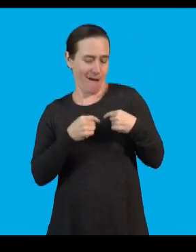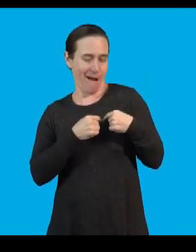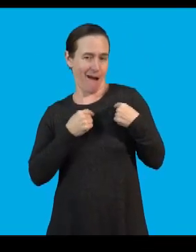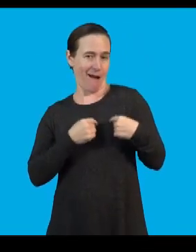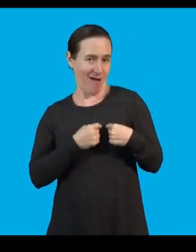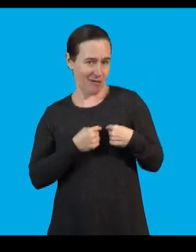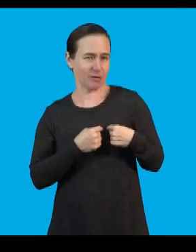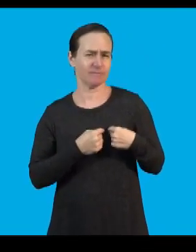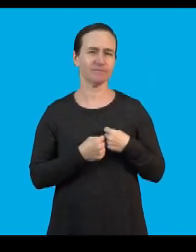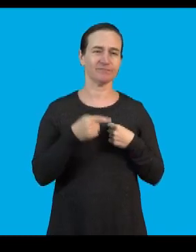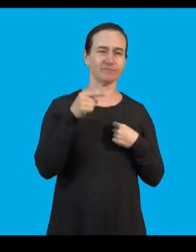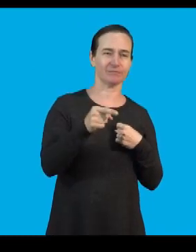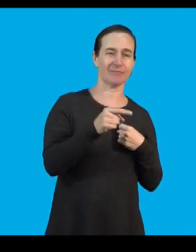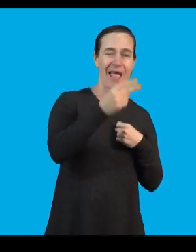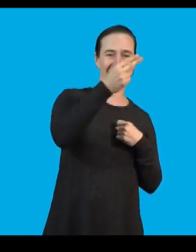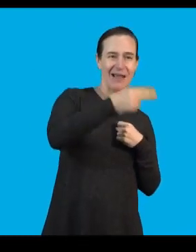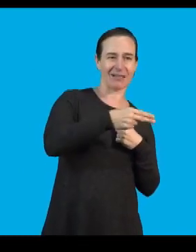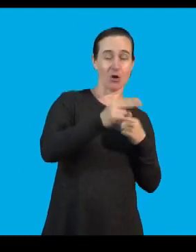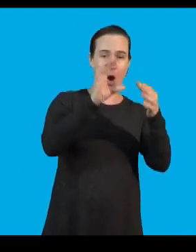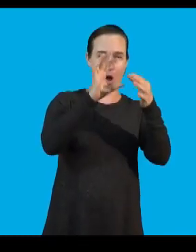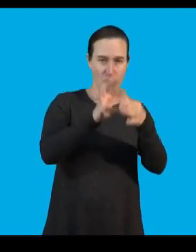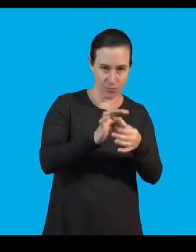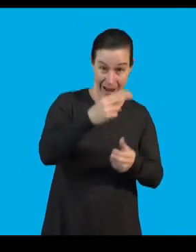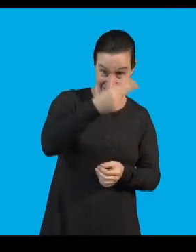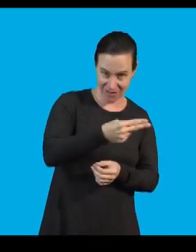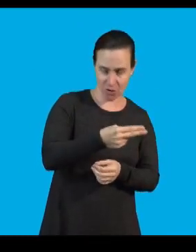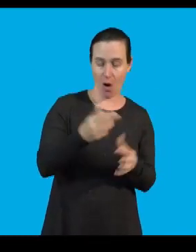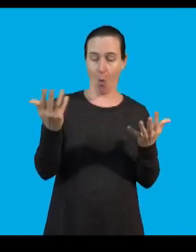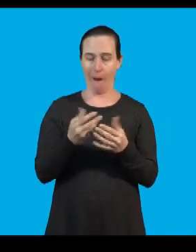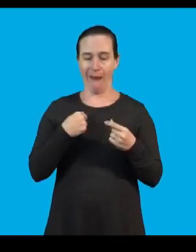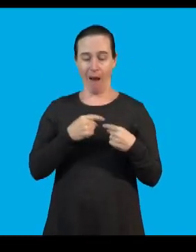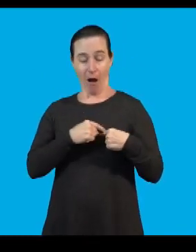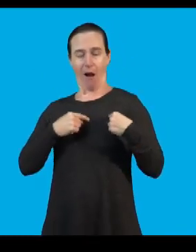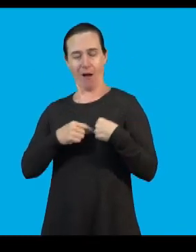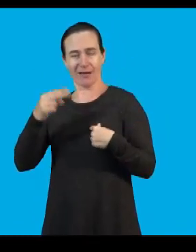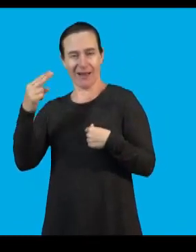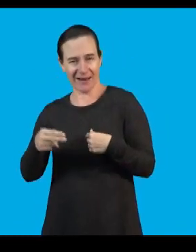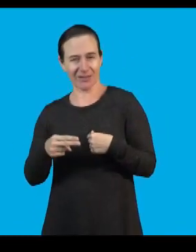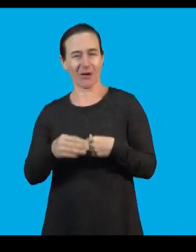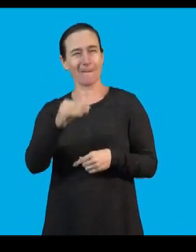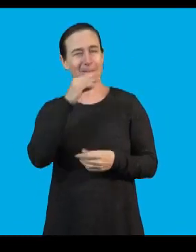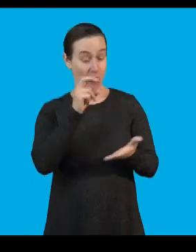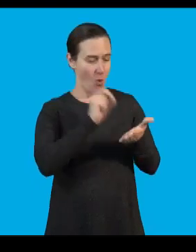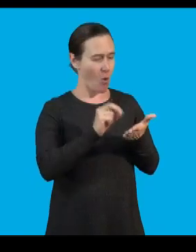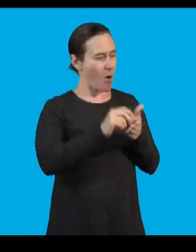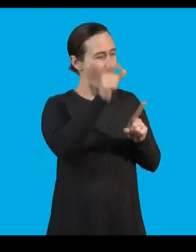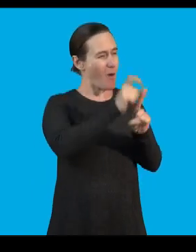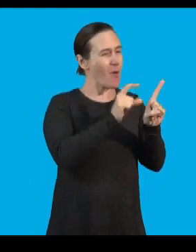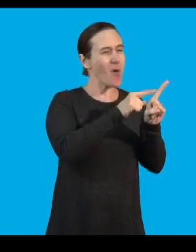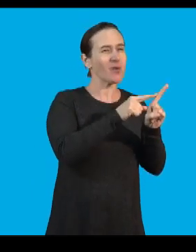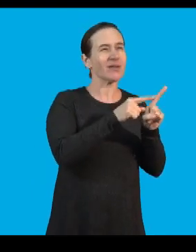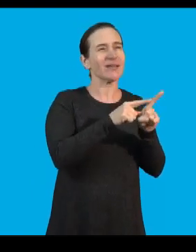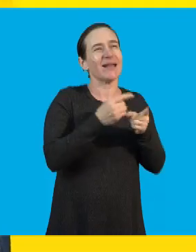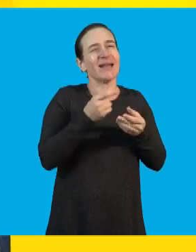repetition of that H and H, the alliteration there. Home is where the heart is. So the writer's trying to say